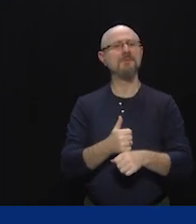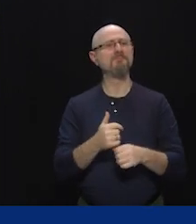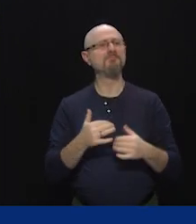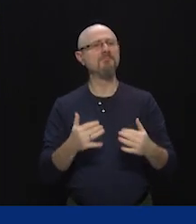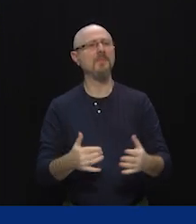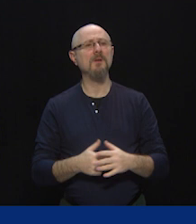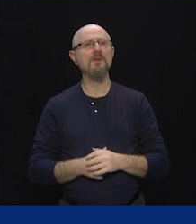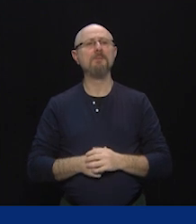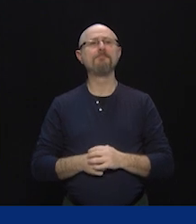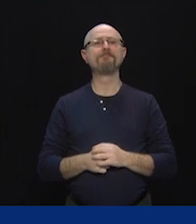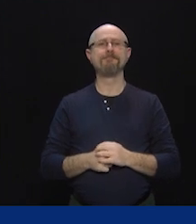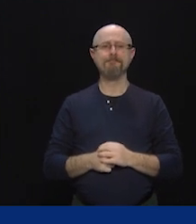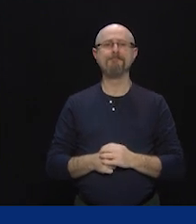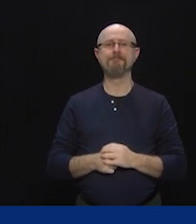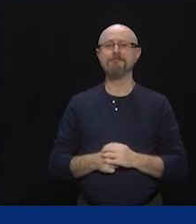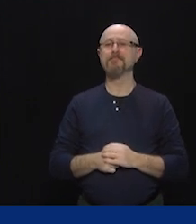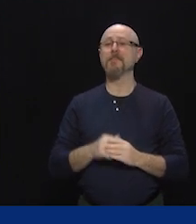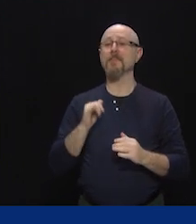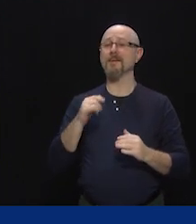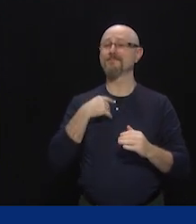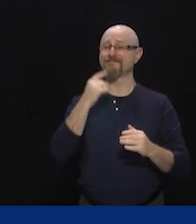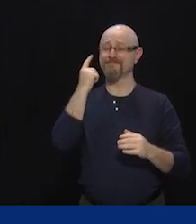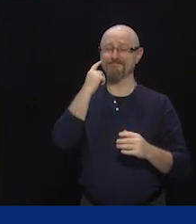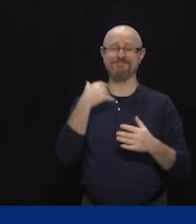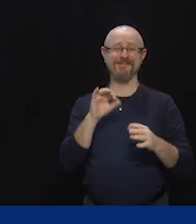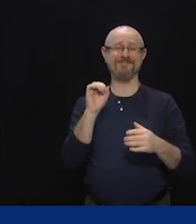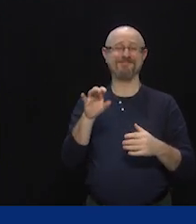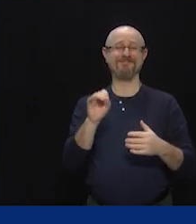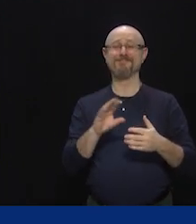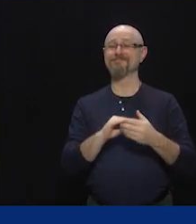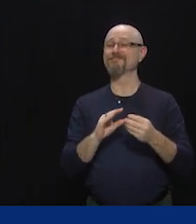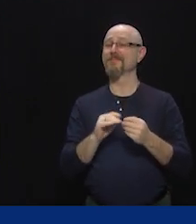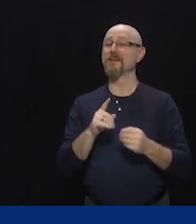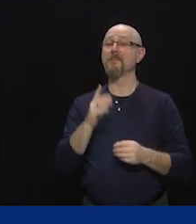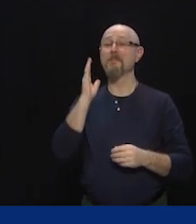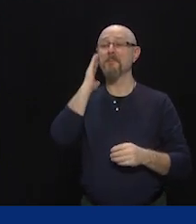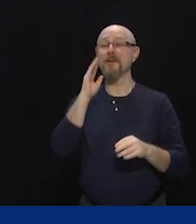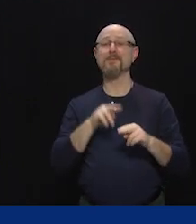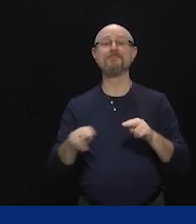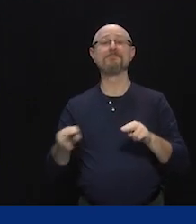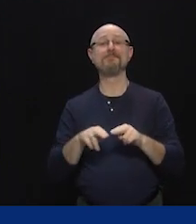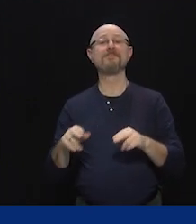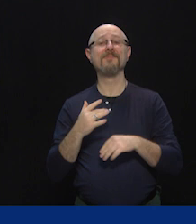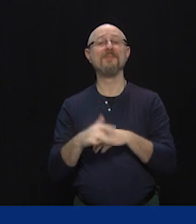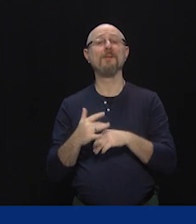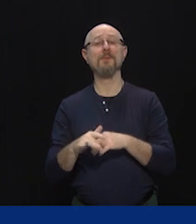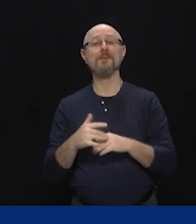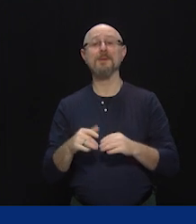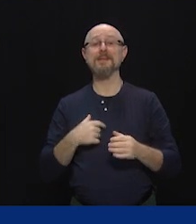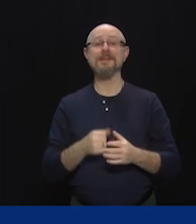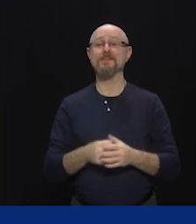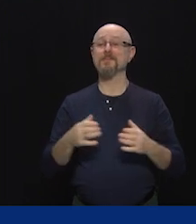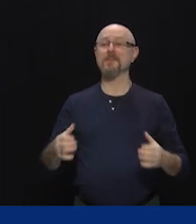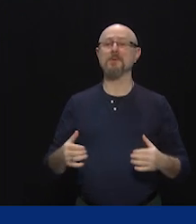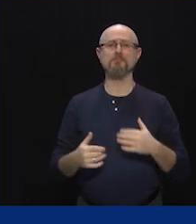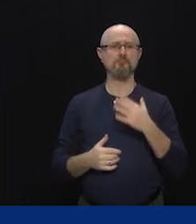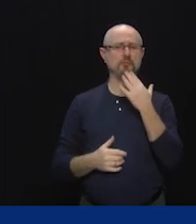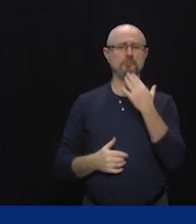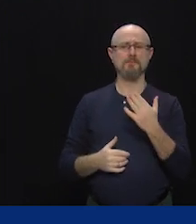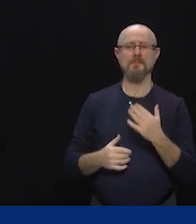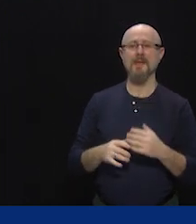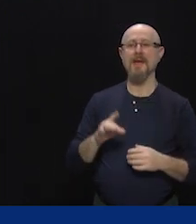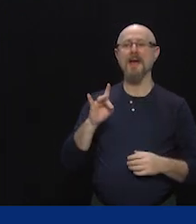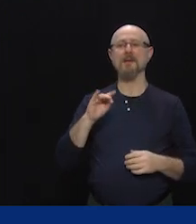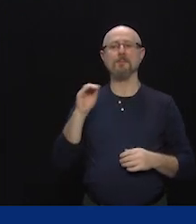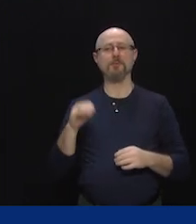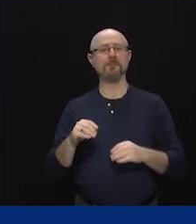seen, as I just mentioned, we've seen an increase in our bed capacity, which is good, something we've been working on, an 8% increase in our